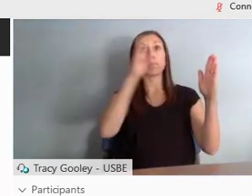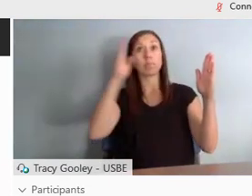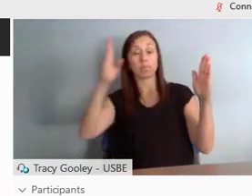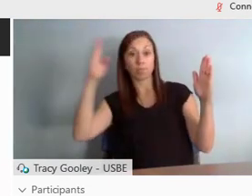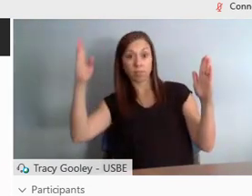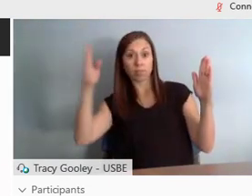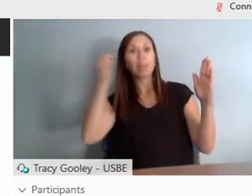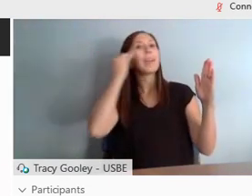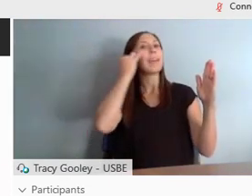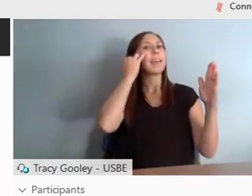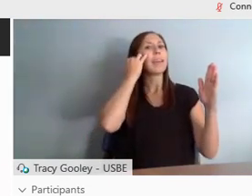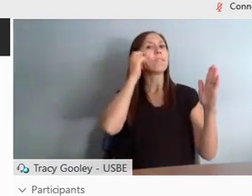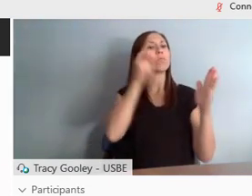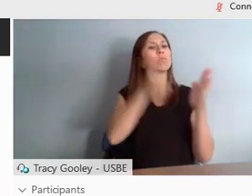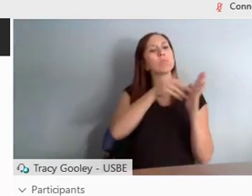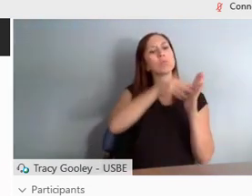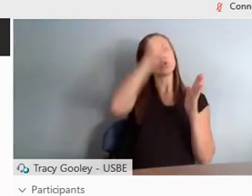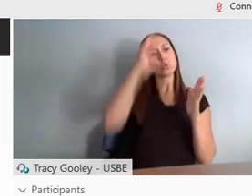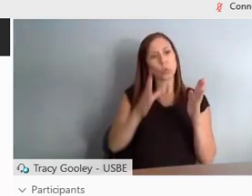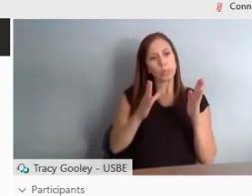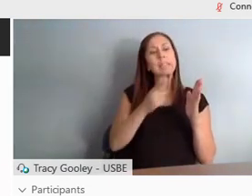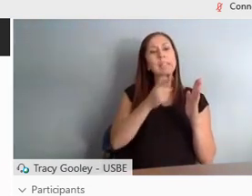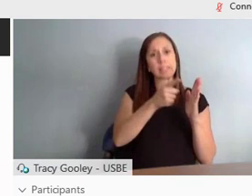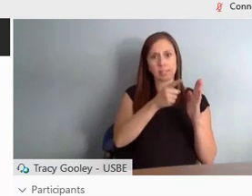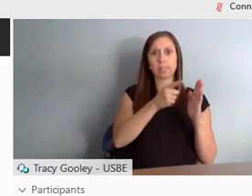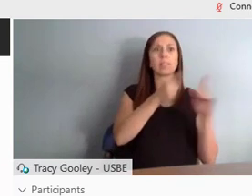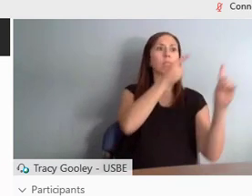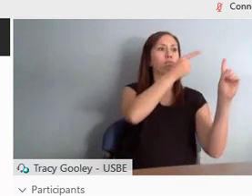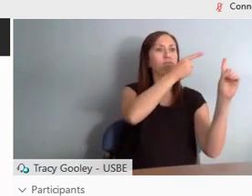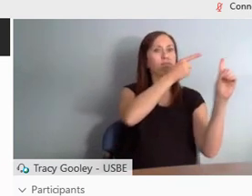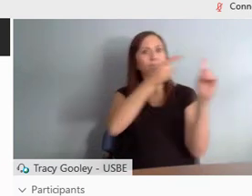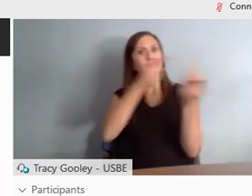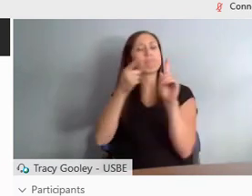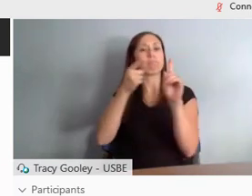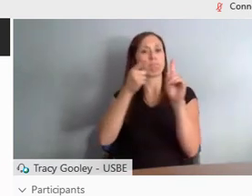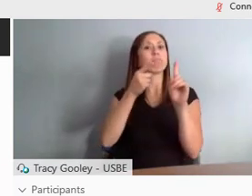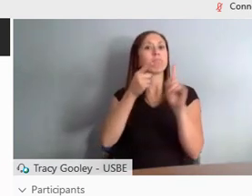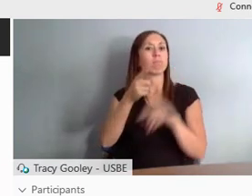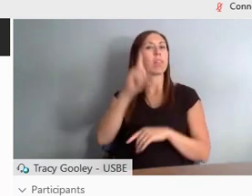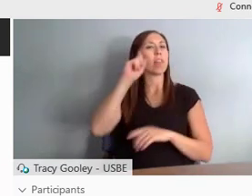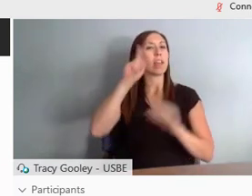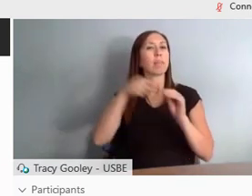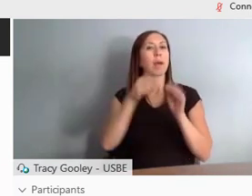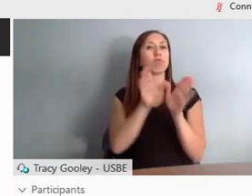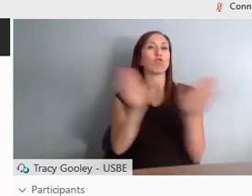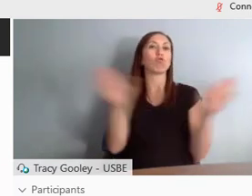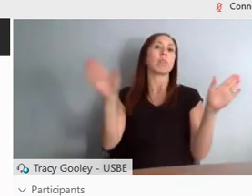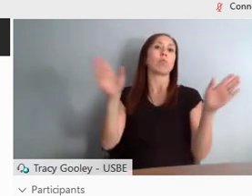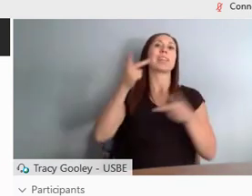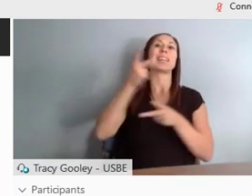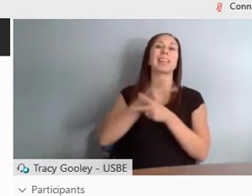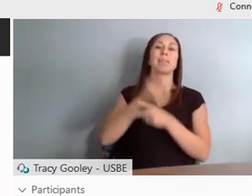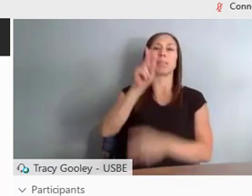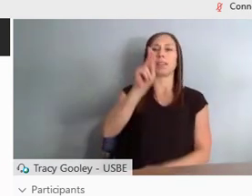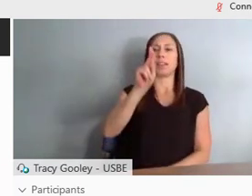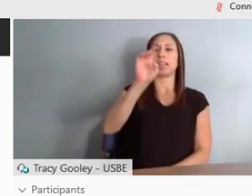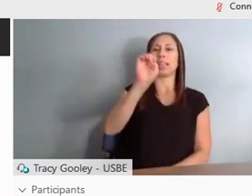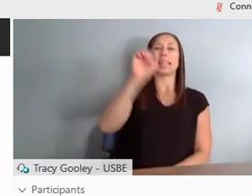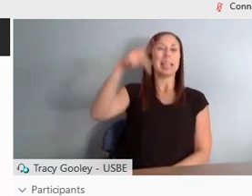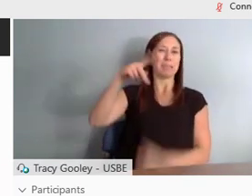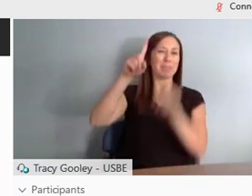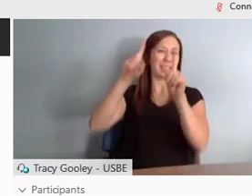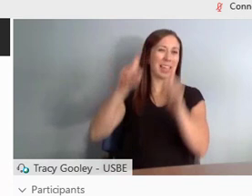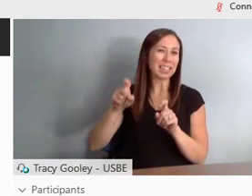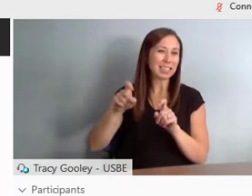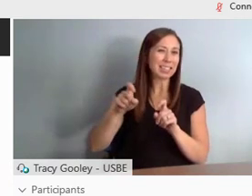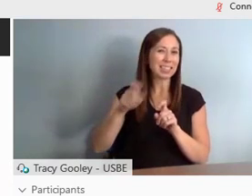levels, if your student is performing skills at the target level, you should probably think about the general PEEP, right? If they're all in that target or you feel